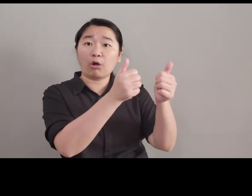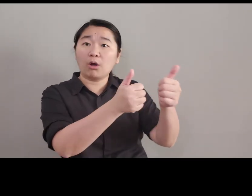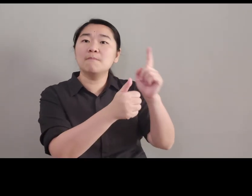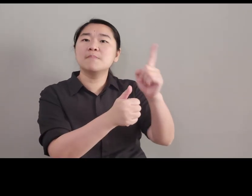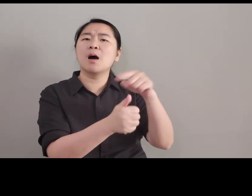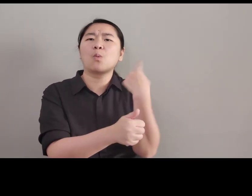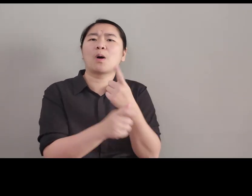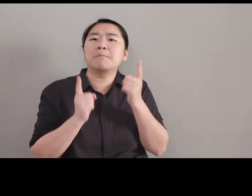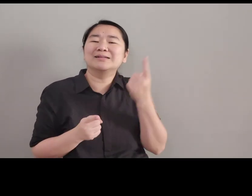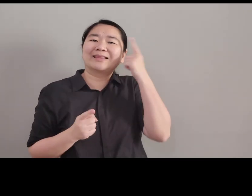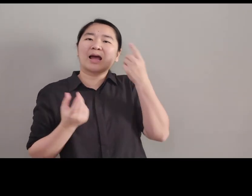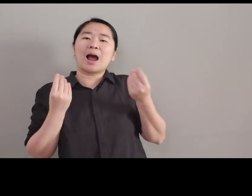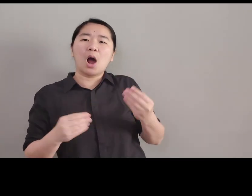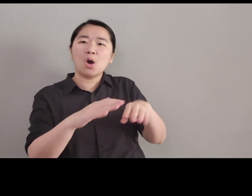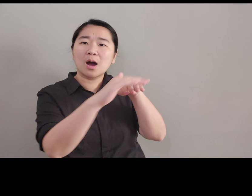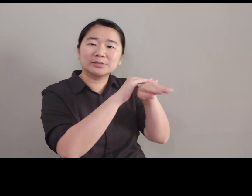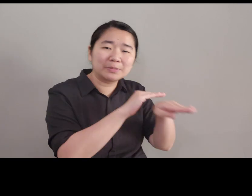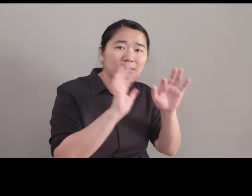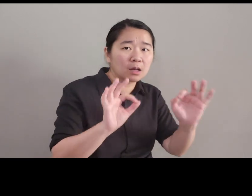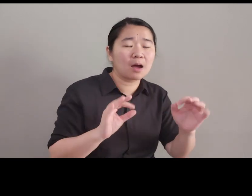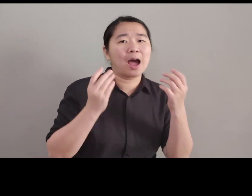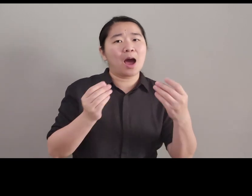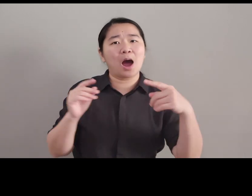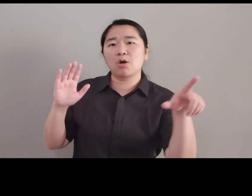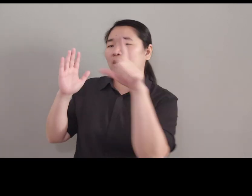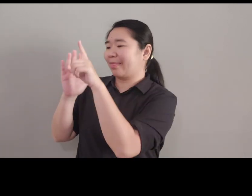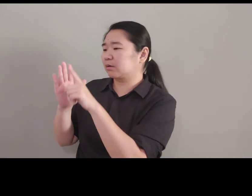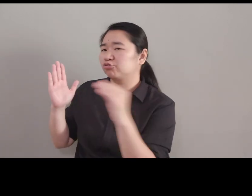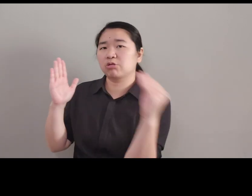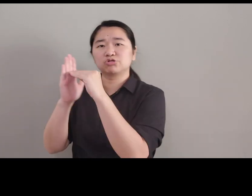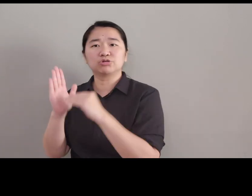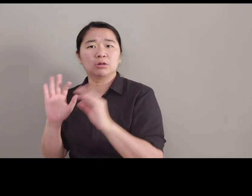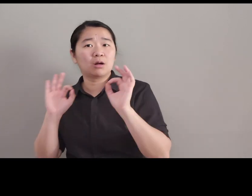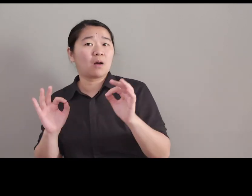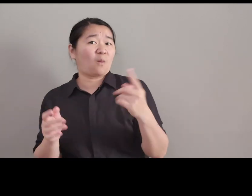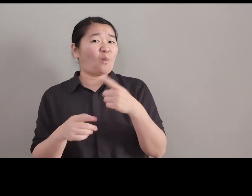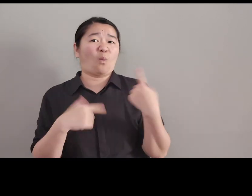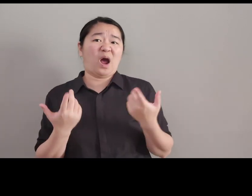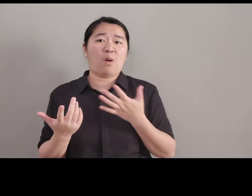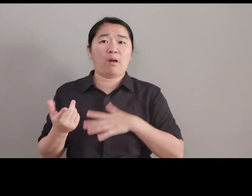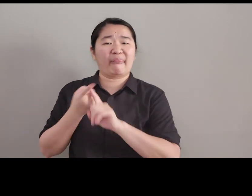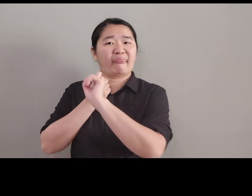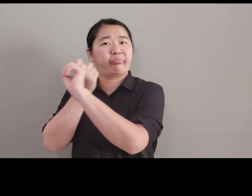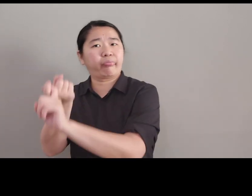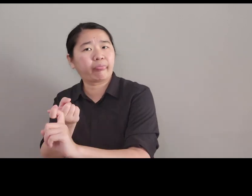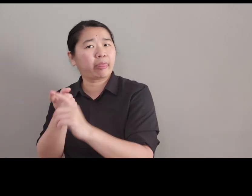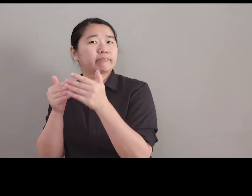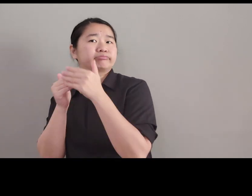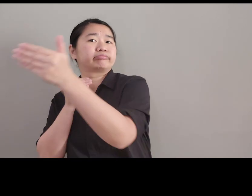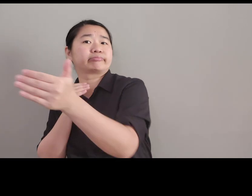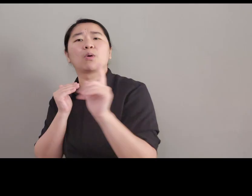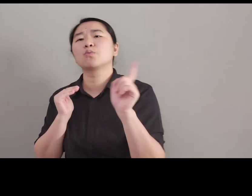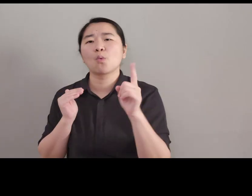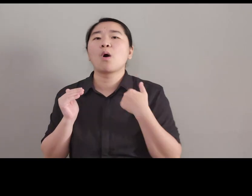we work with the stick. But we've been working with the stick for so long, right? And yet we're all seeing movement, but not enough movement. So I